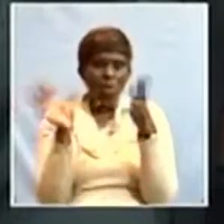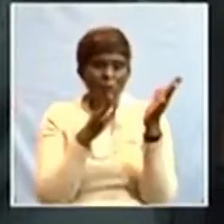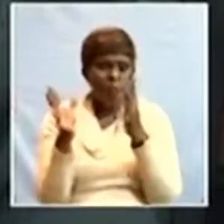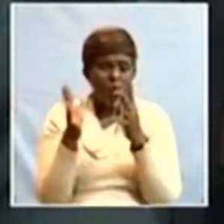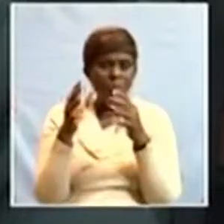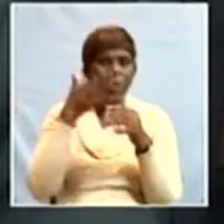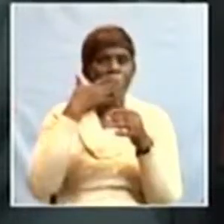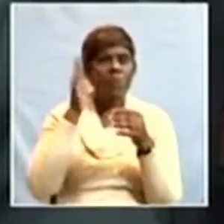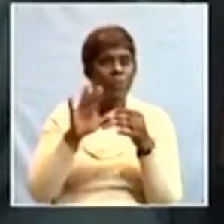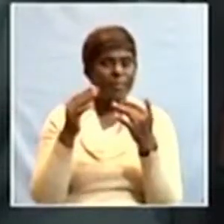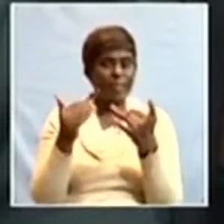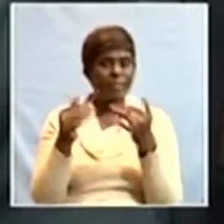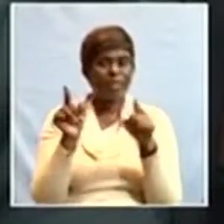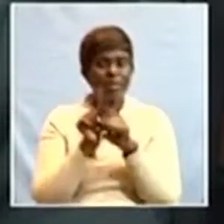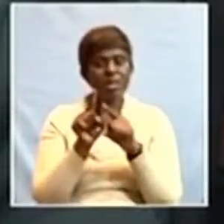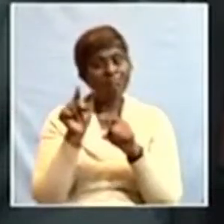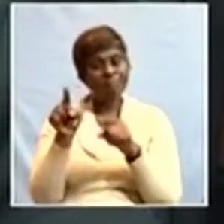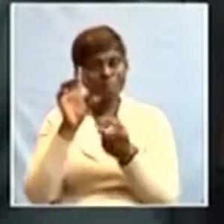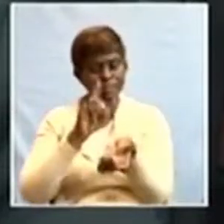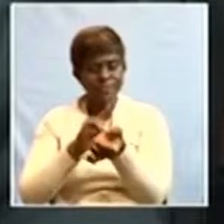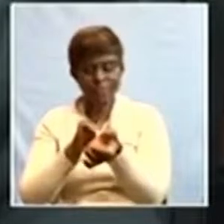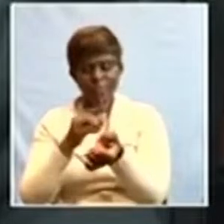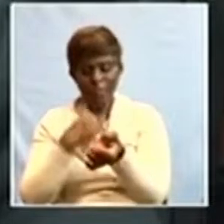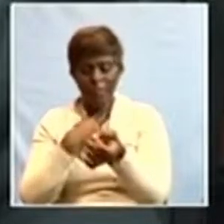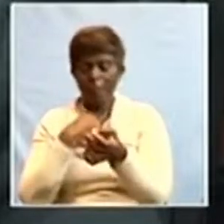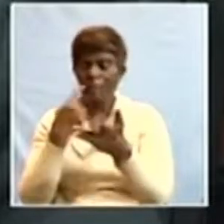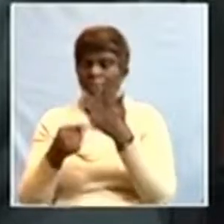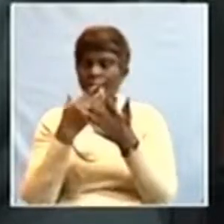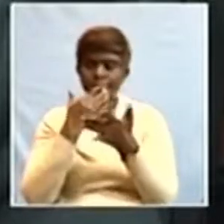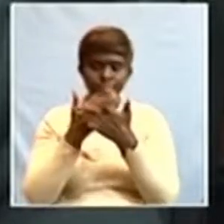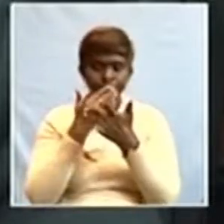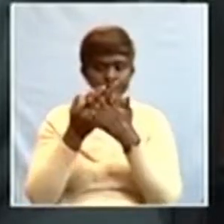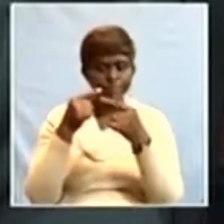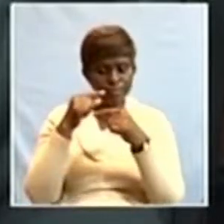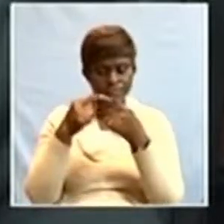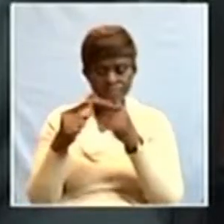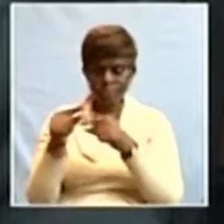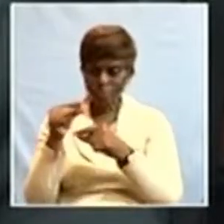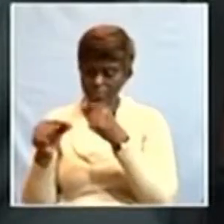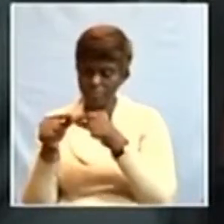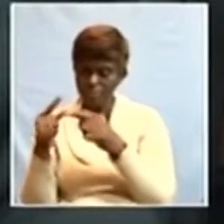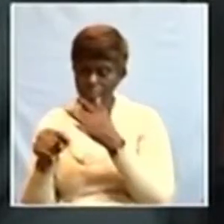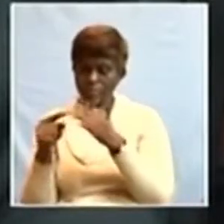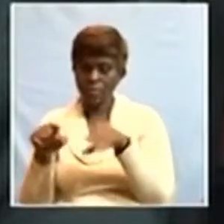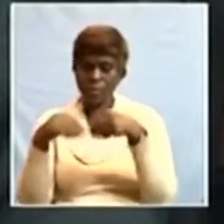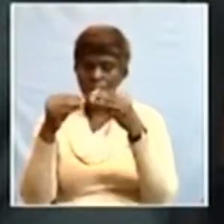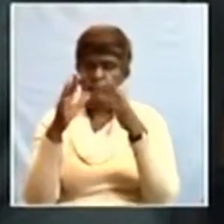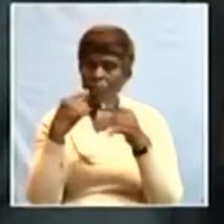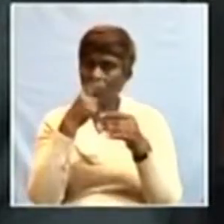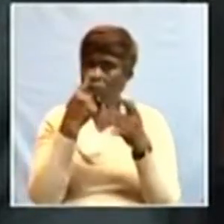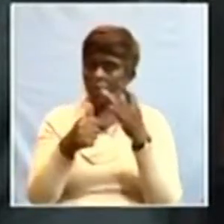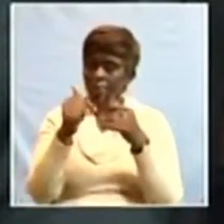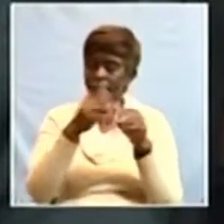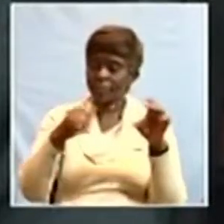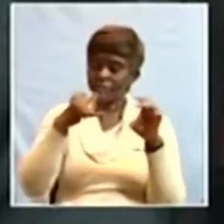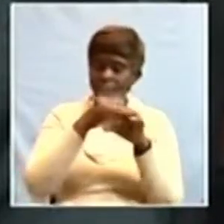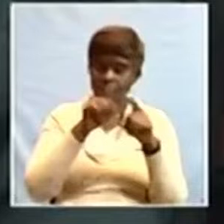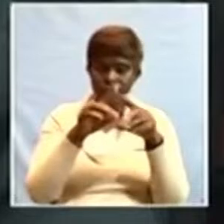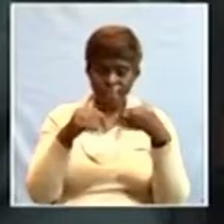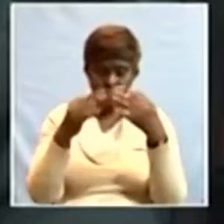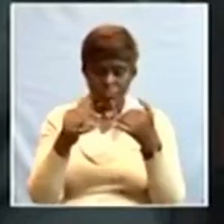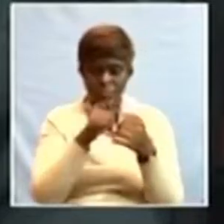change. So our scientists have come up with the suitable varieties, but the suppliers that were engaged to supply